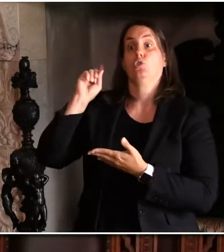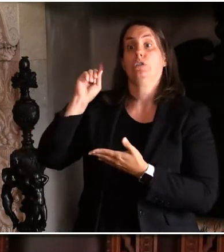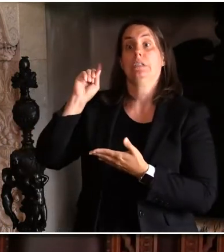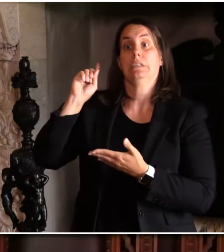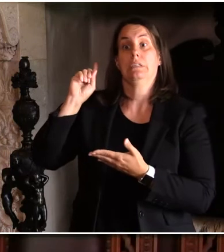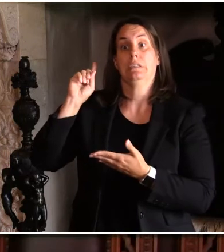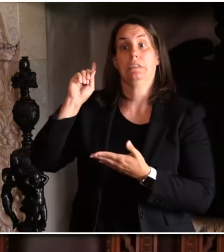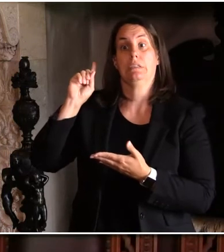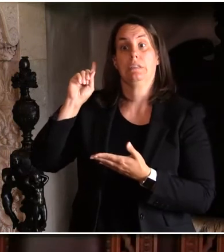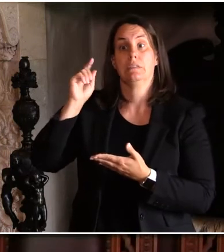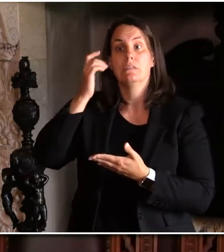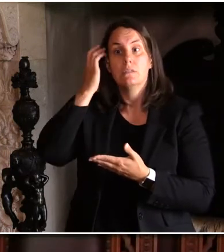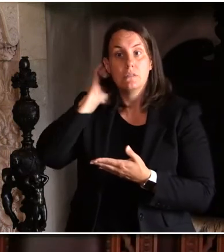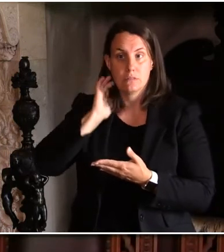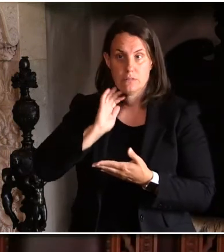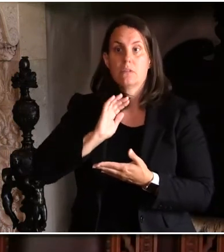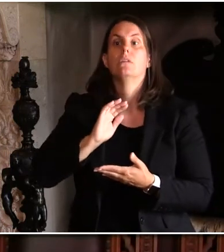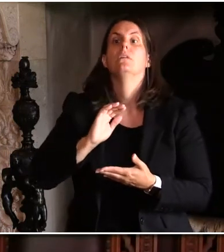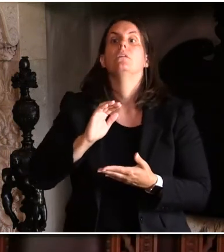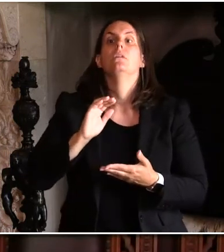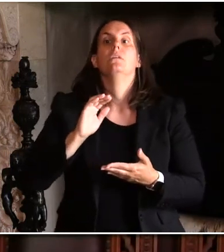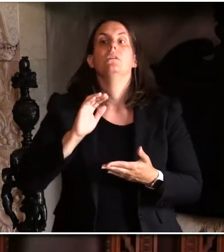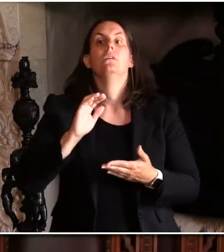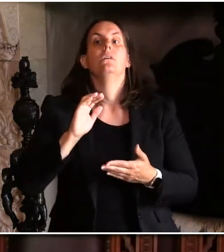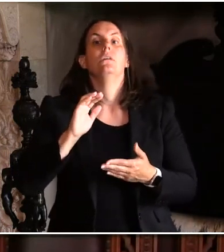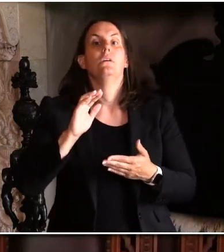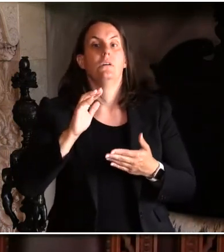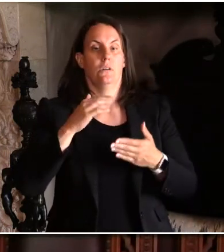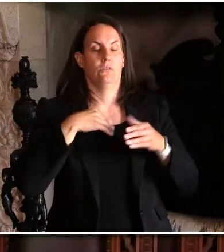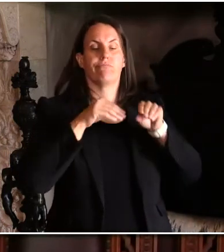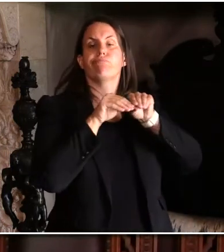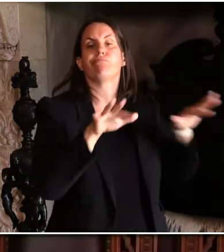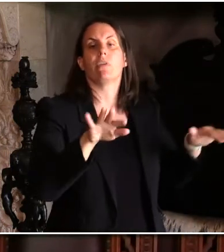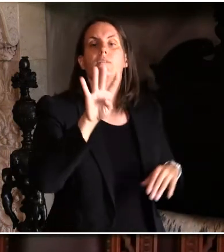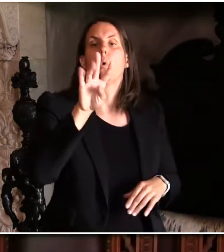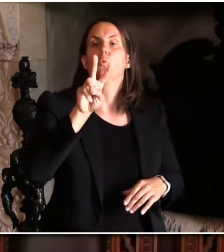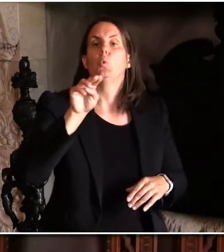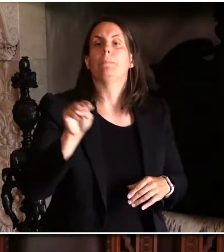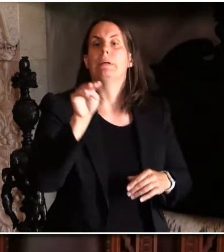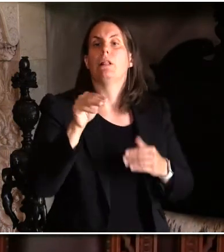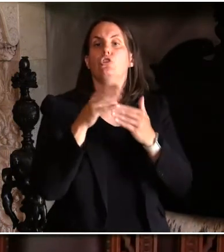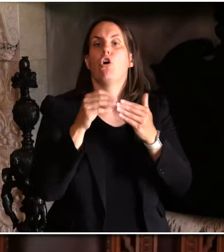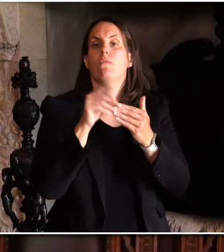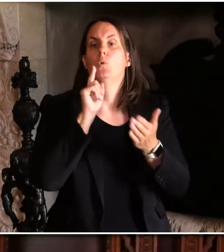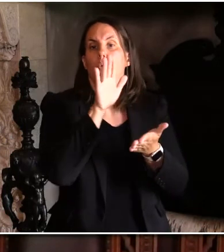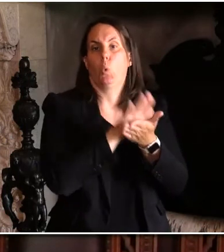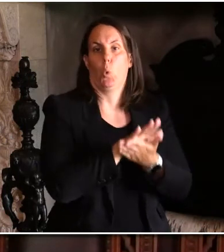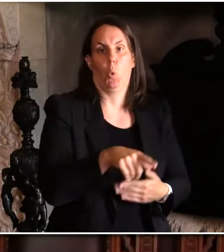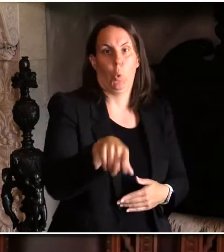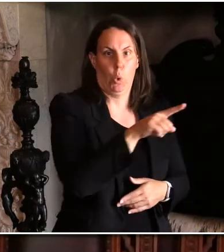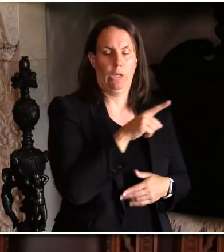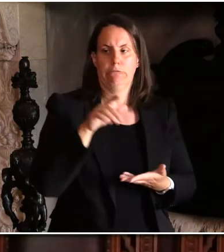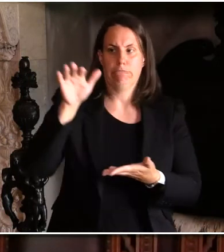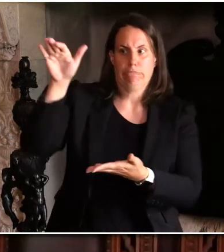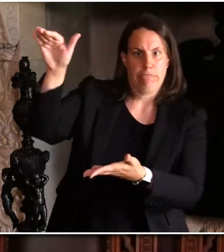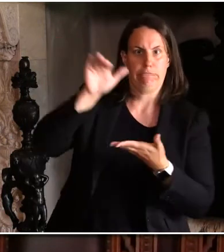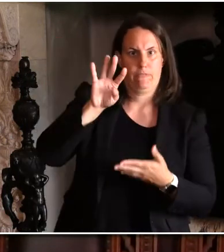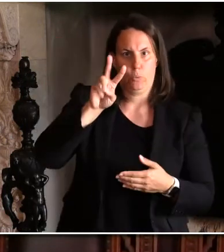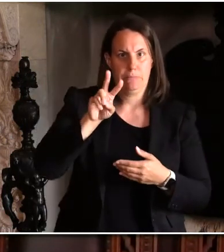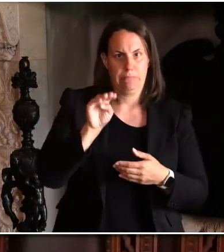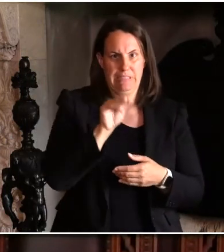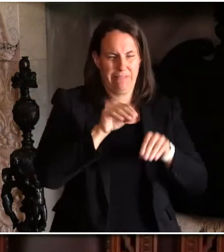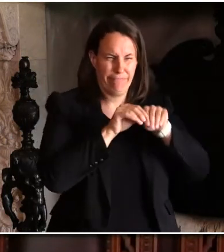$42 million to local school districts, and in addition to funding that schools got previously. I'm not saying that's